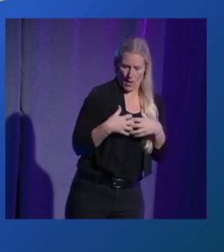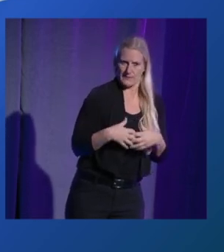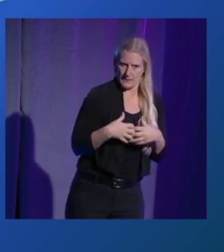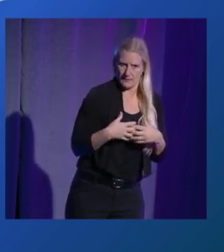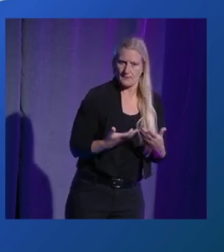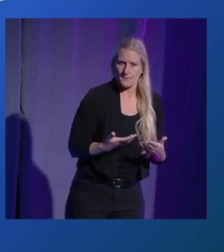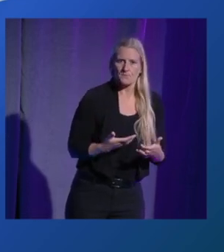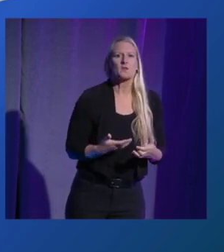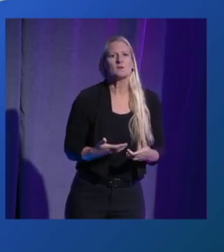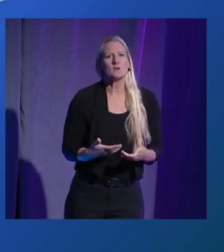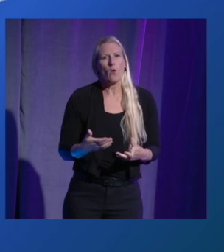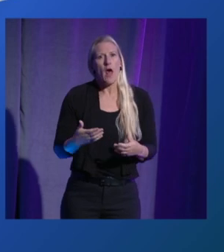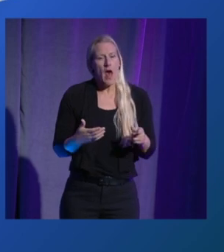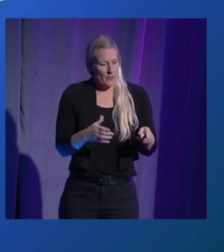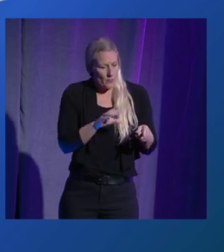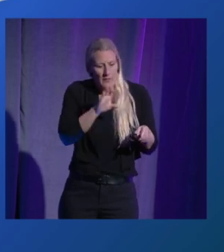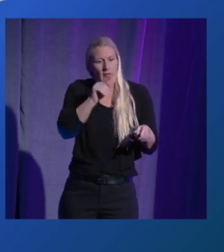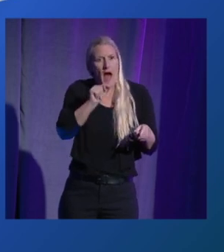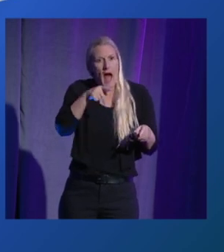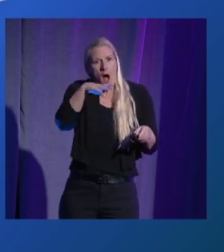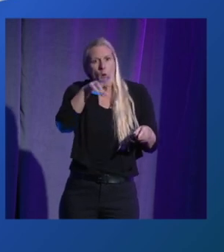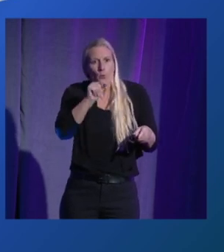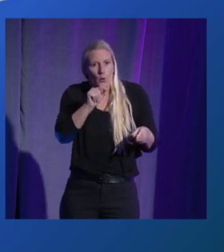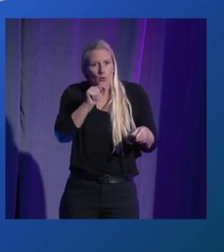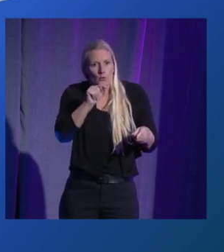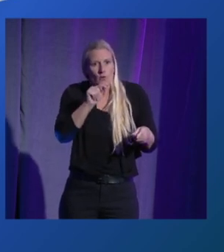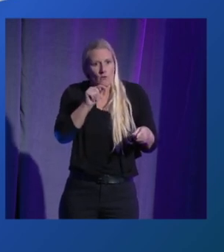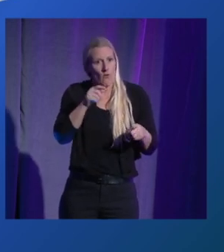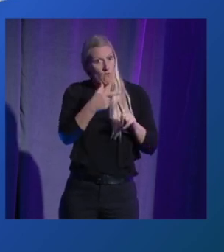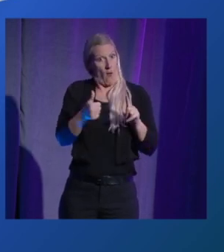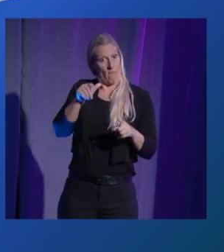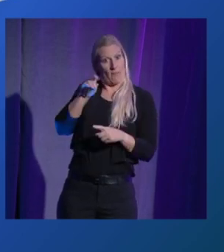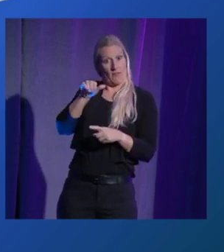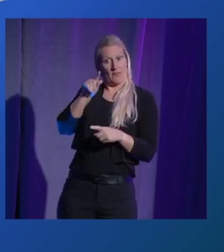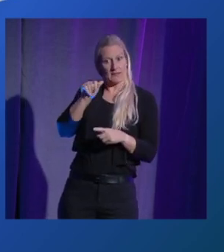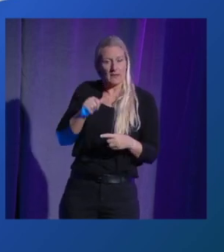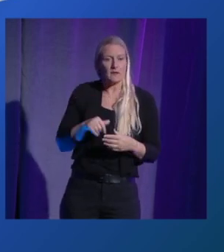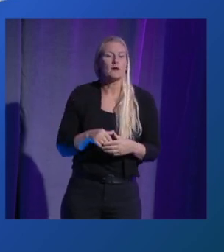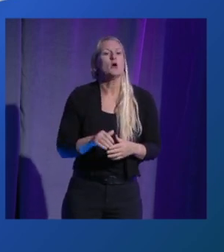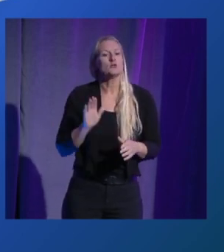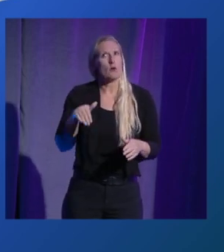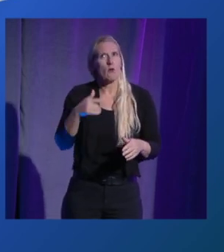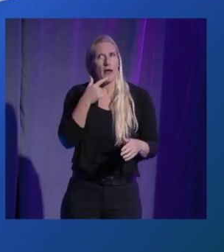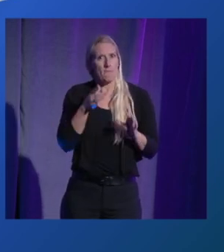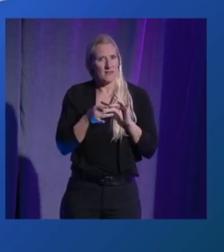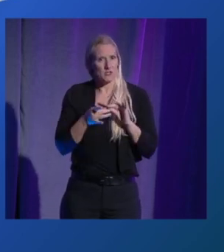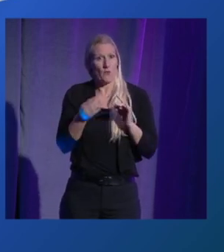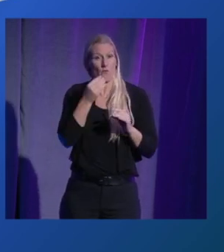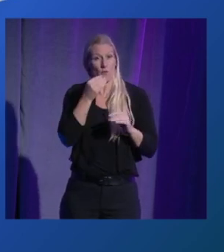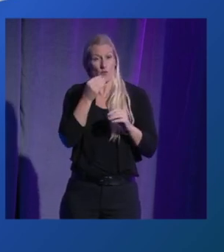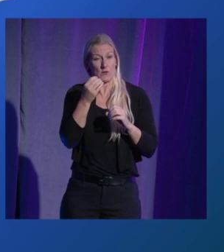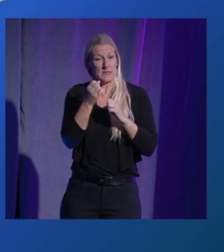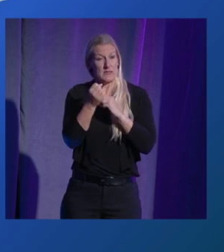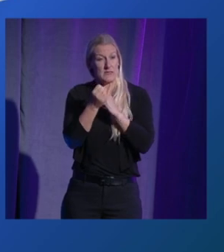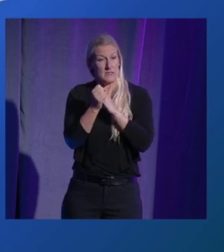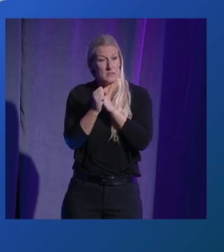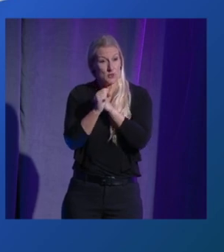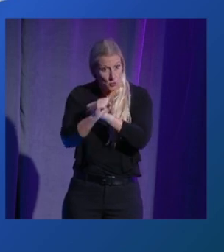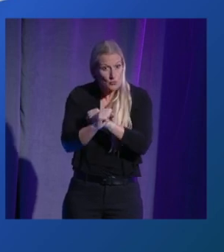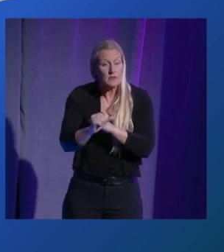data the output that comes out of data I mentioned the food security Ukraine um data that we